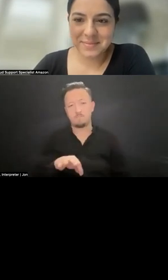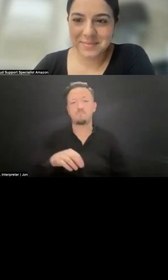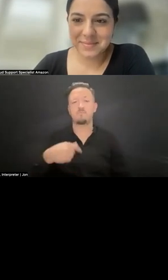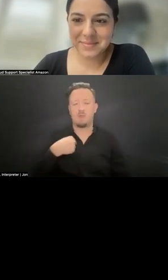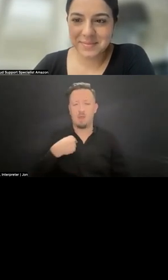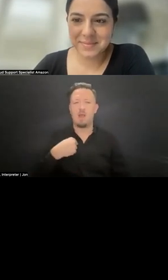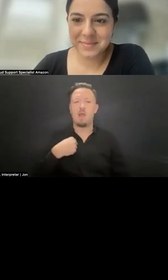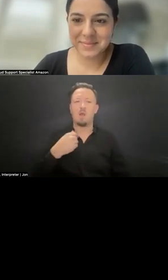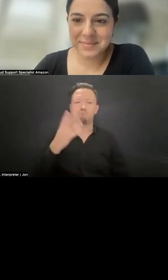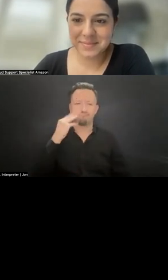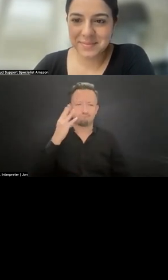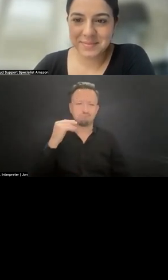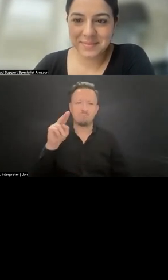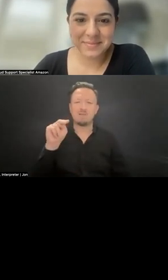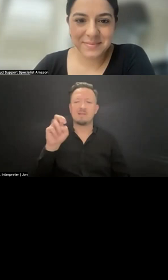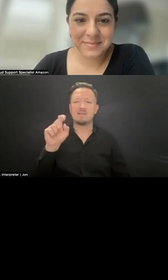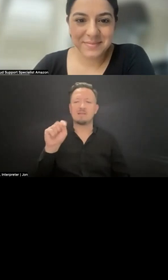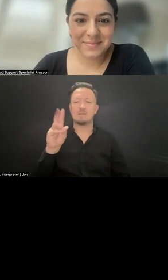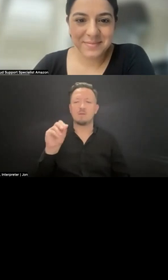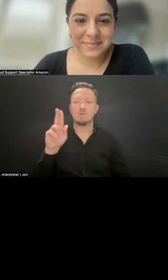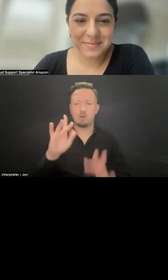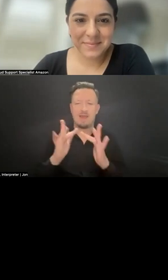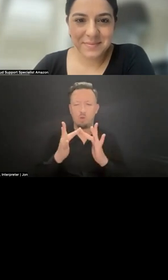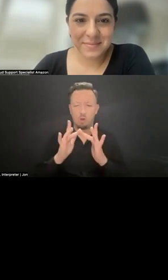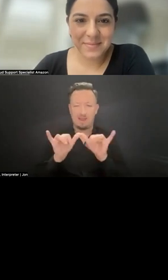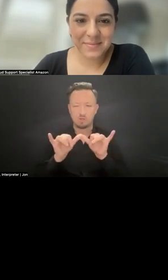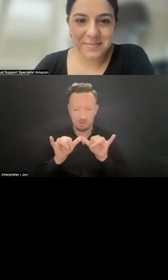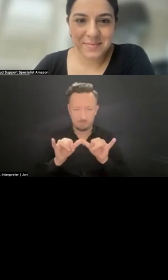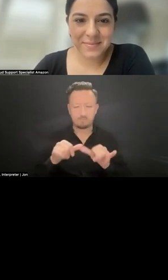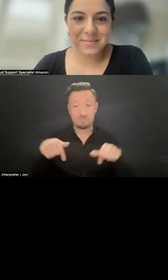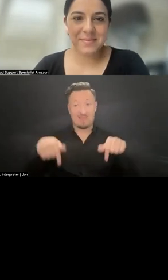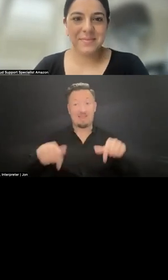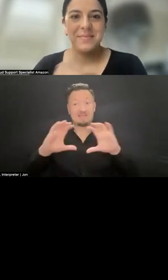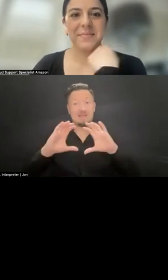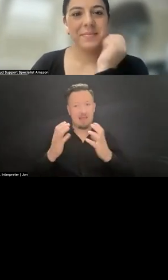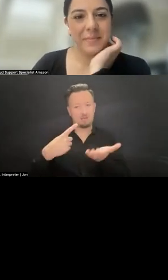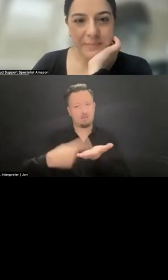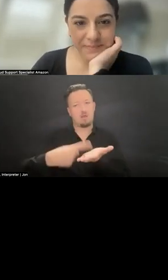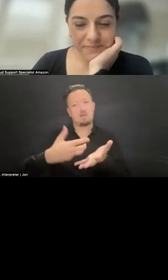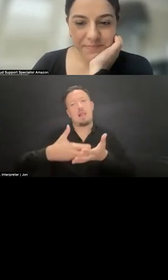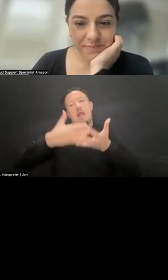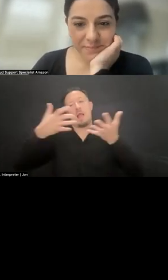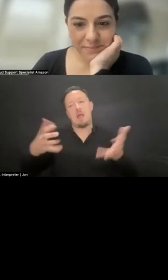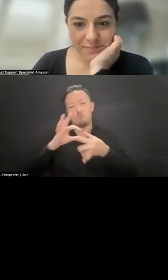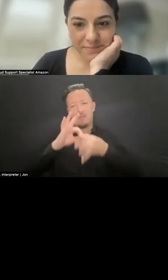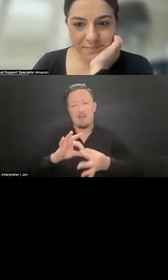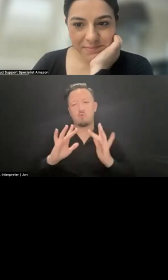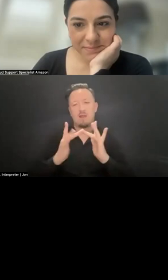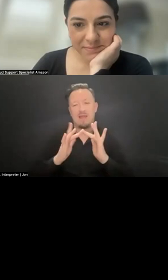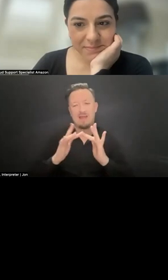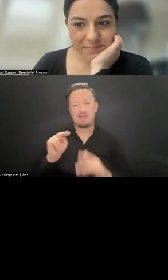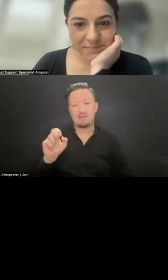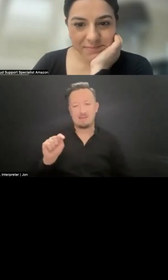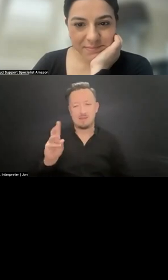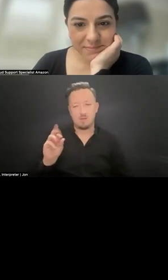network engineering. In this course, you're going to see lots of network related topics. So I'll cover those.